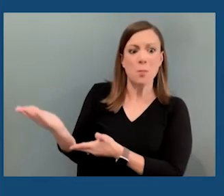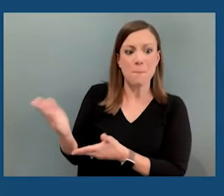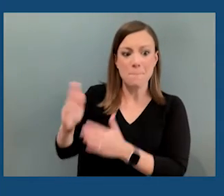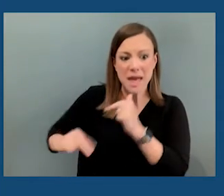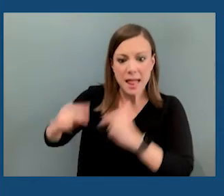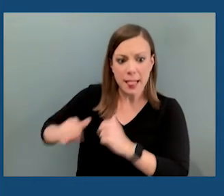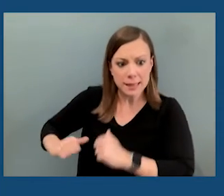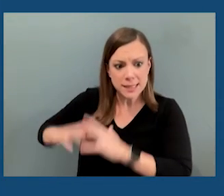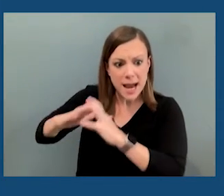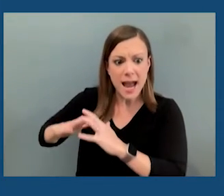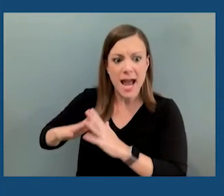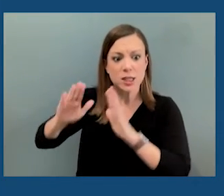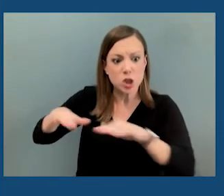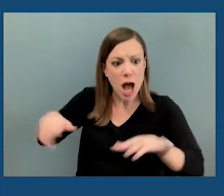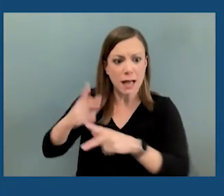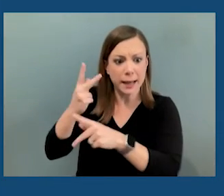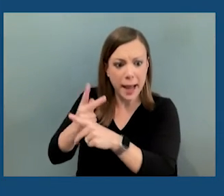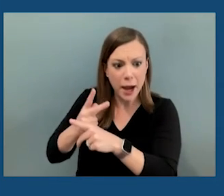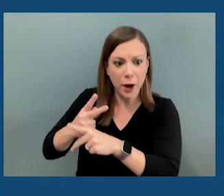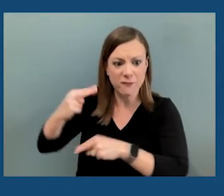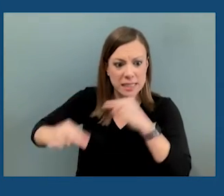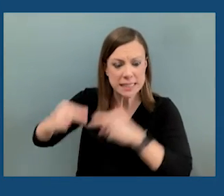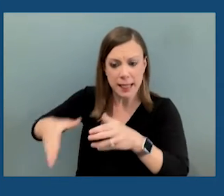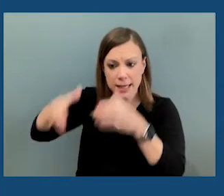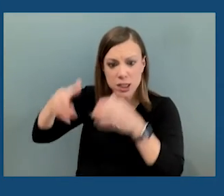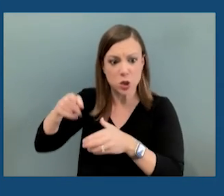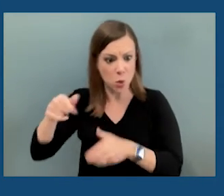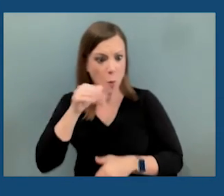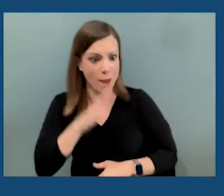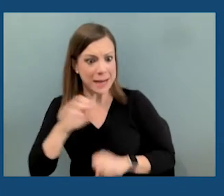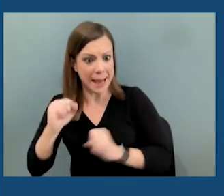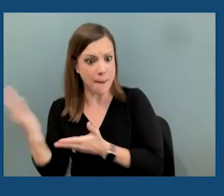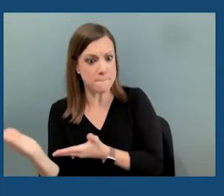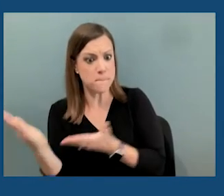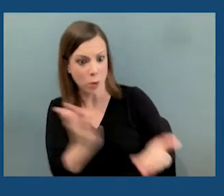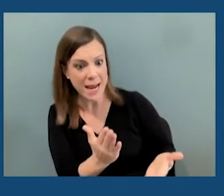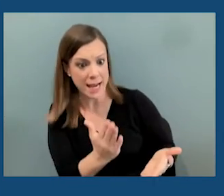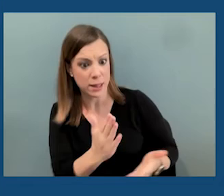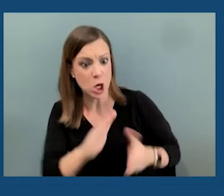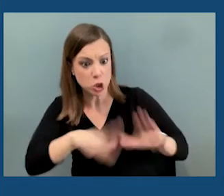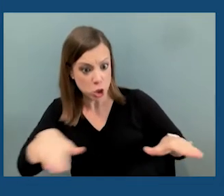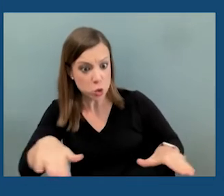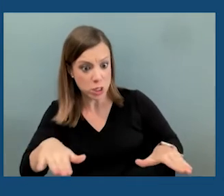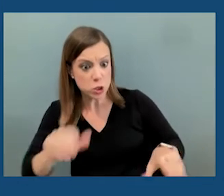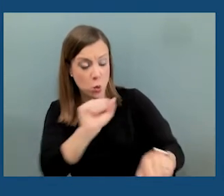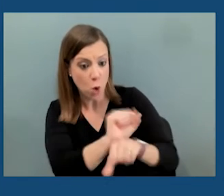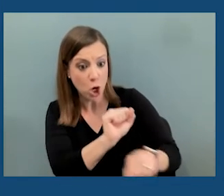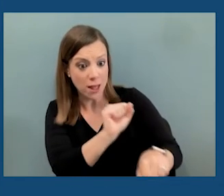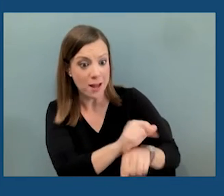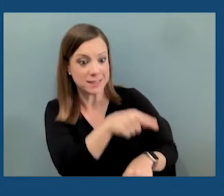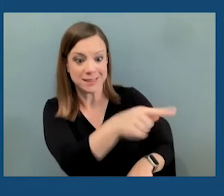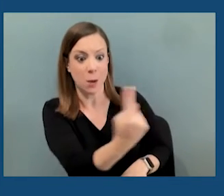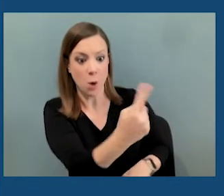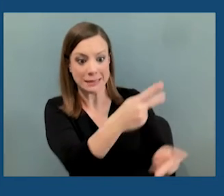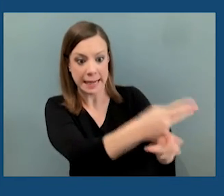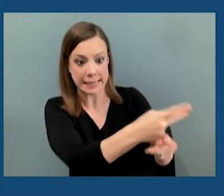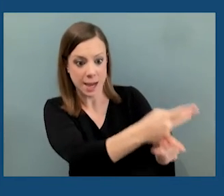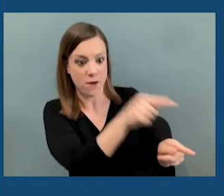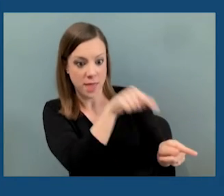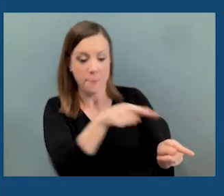them here, visit them during lunch hour, and you'll have the most productive, diverse workforce with a lot more women in